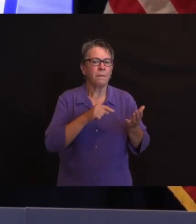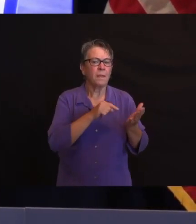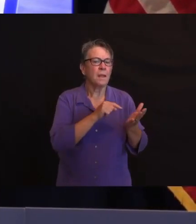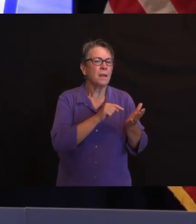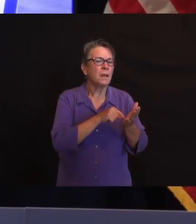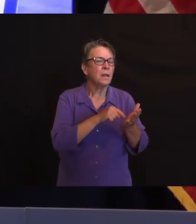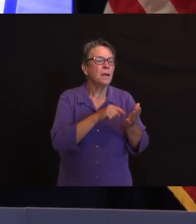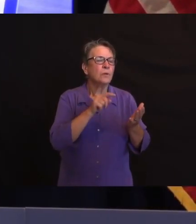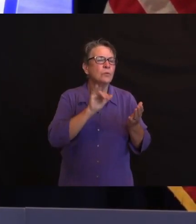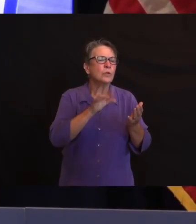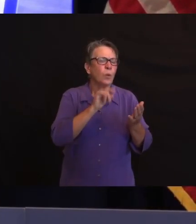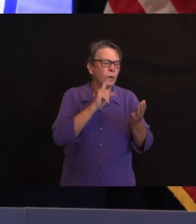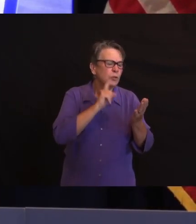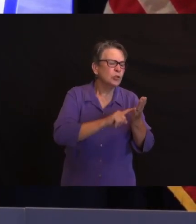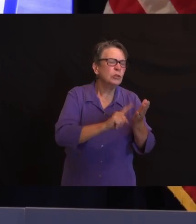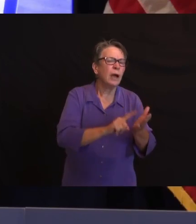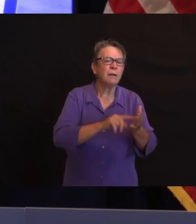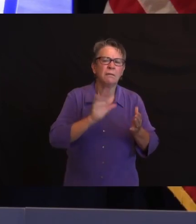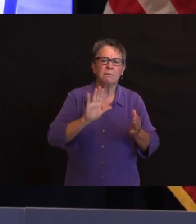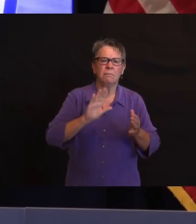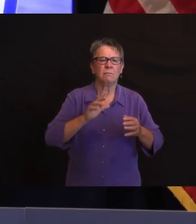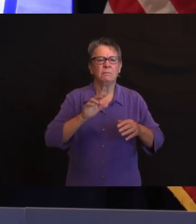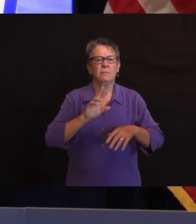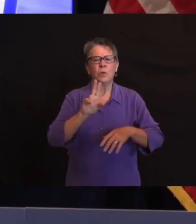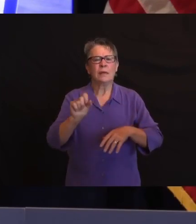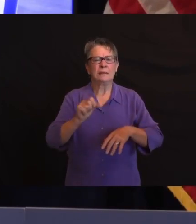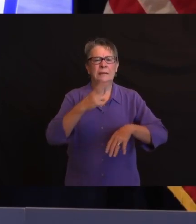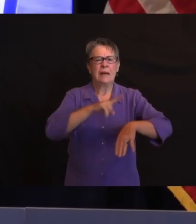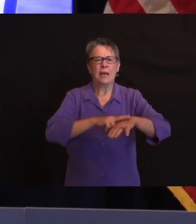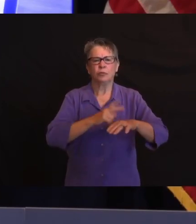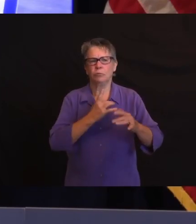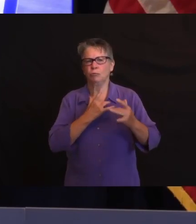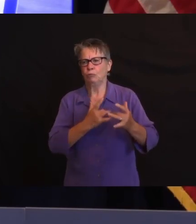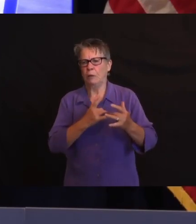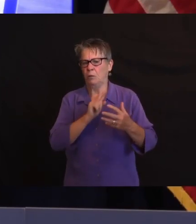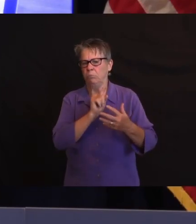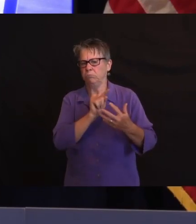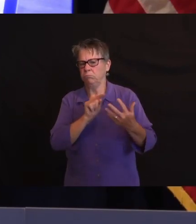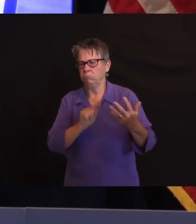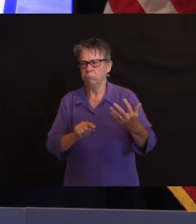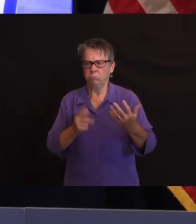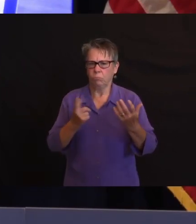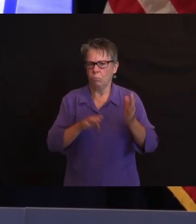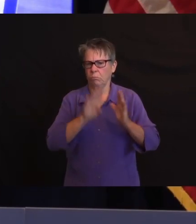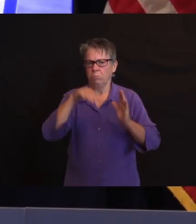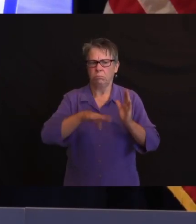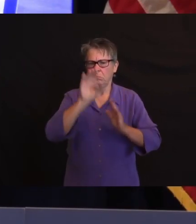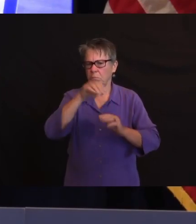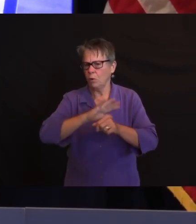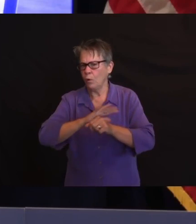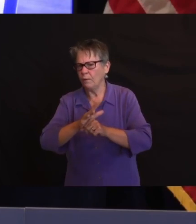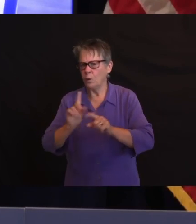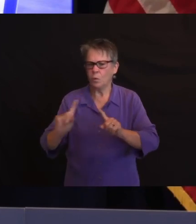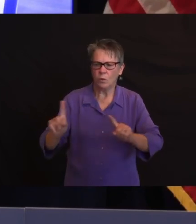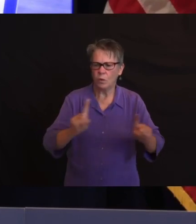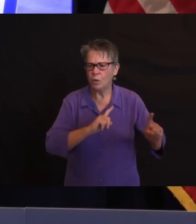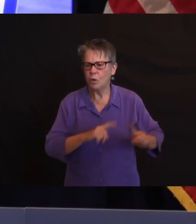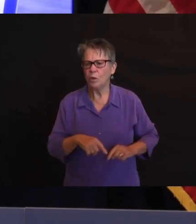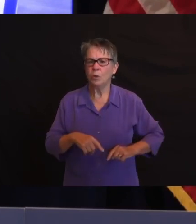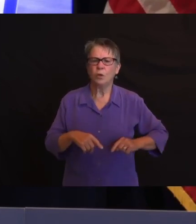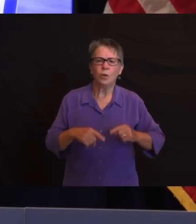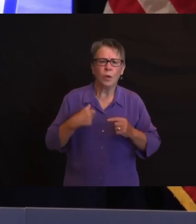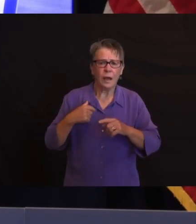with our testing capacity right now and the addition of further testing, we're looking at testing, right now we're doing between